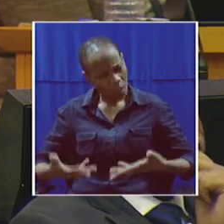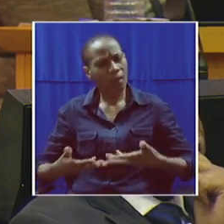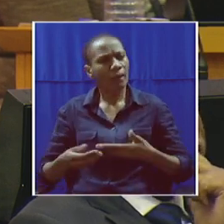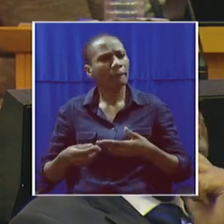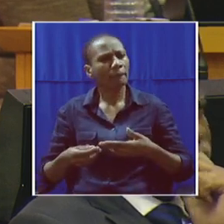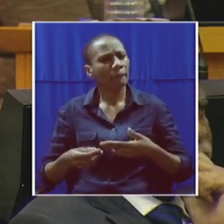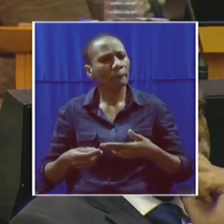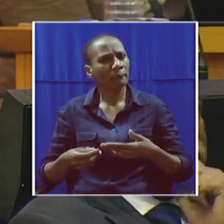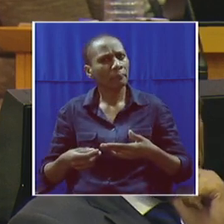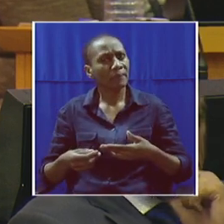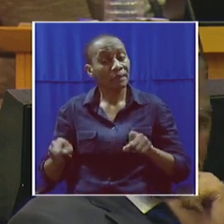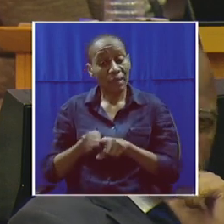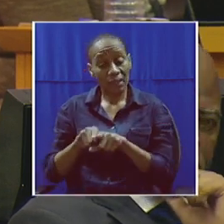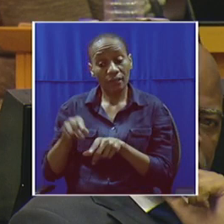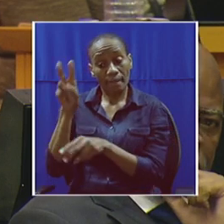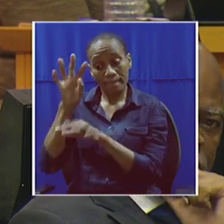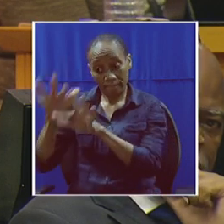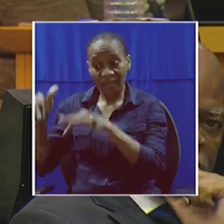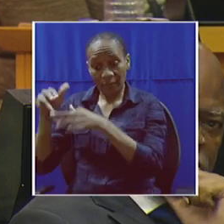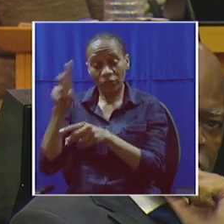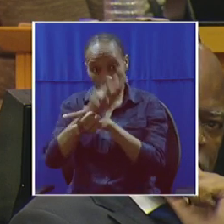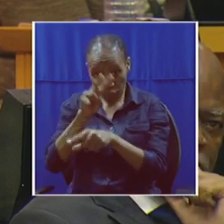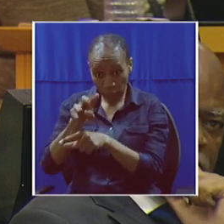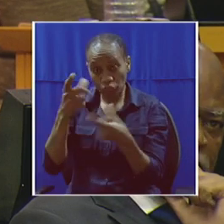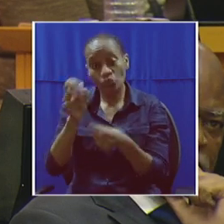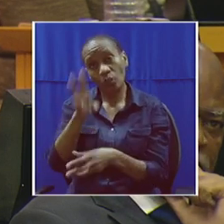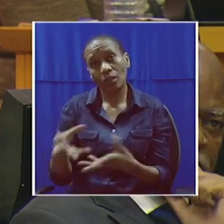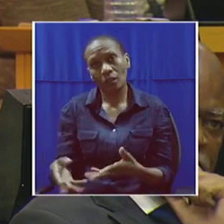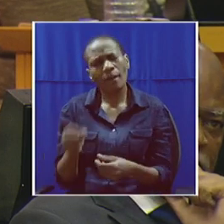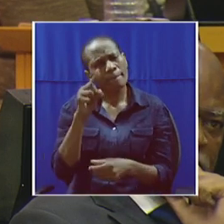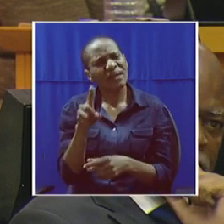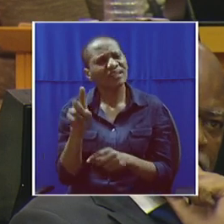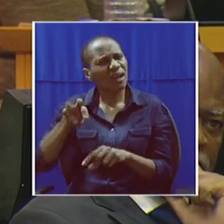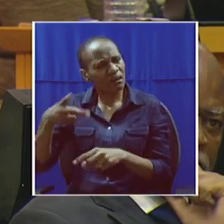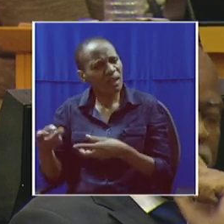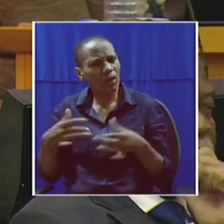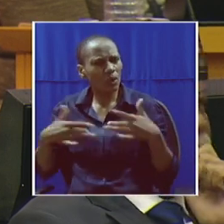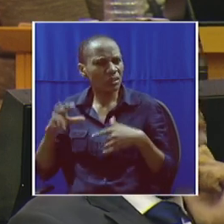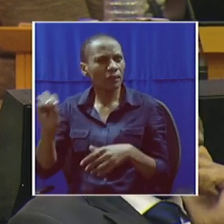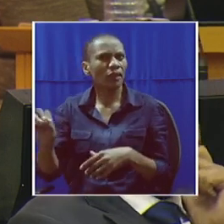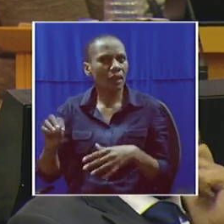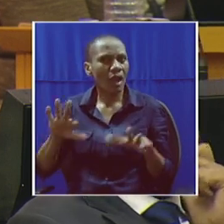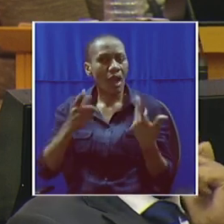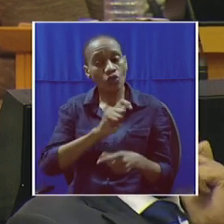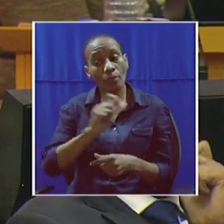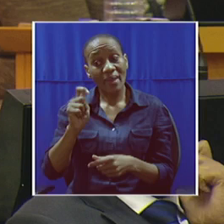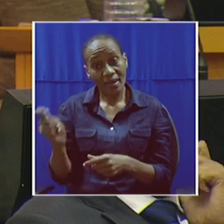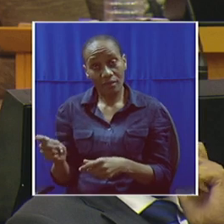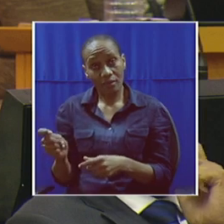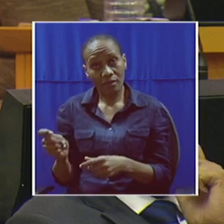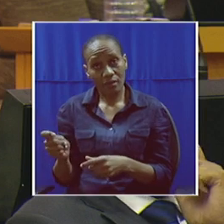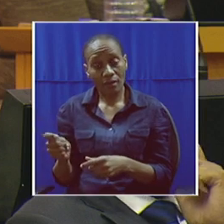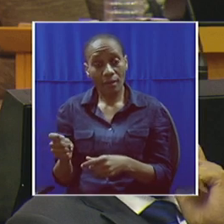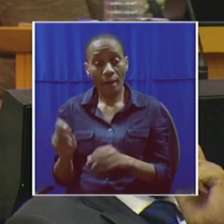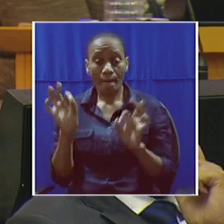Parliament will also be exercising oversight in that regard but one of the areas of concern is the payment of royalties to